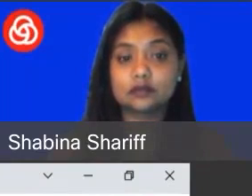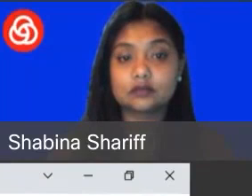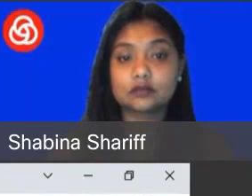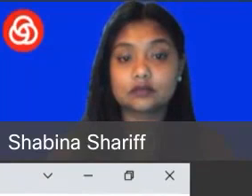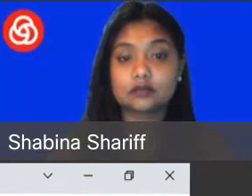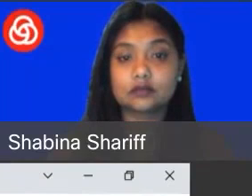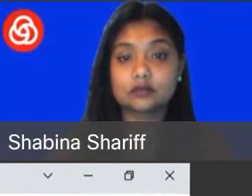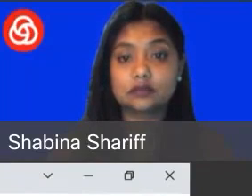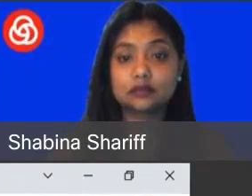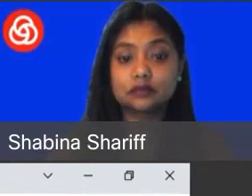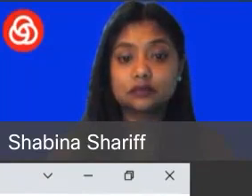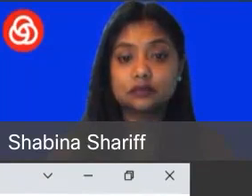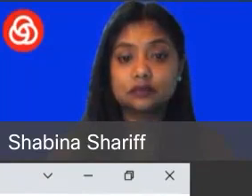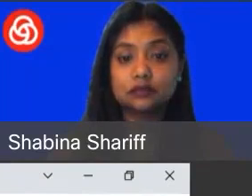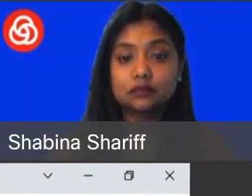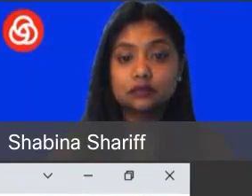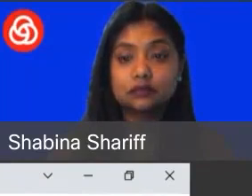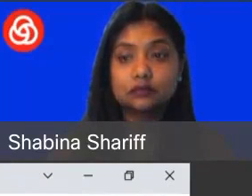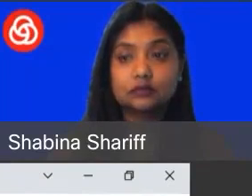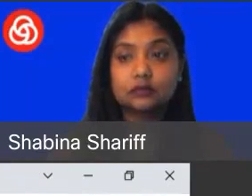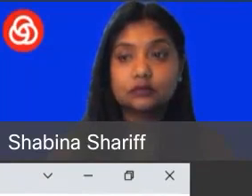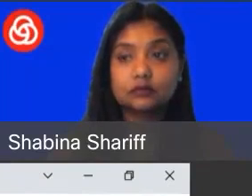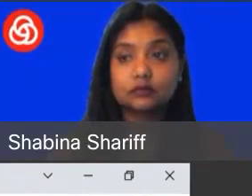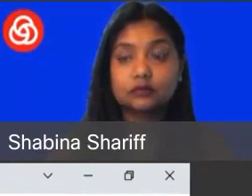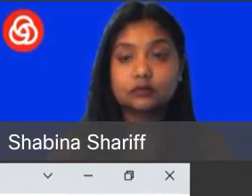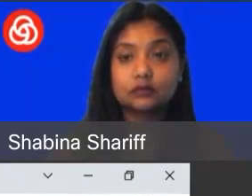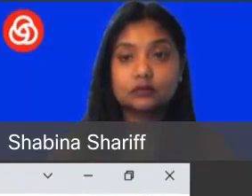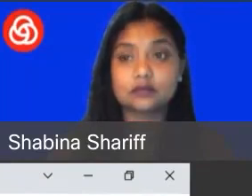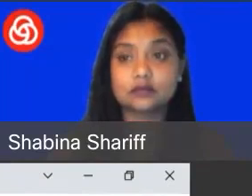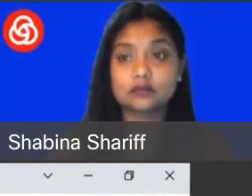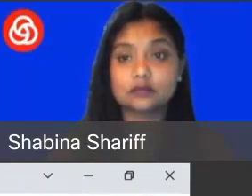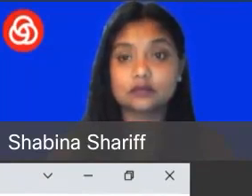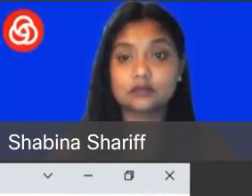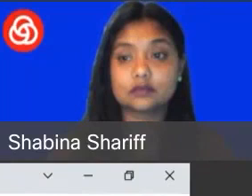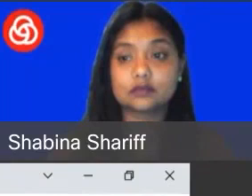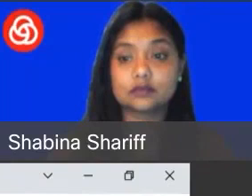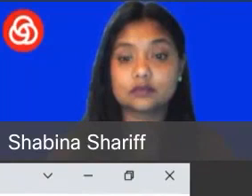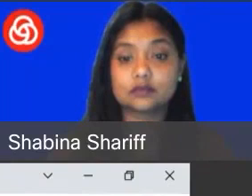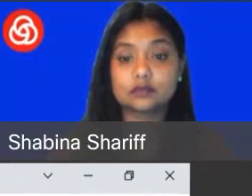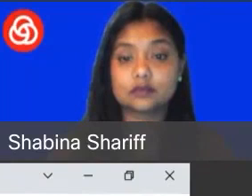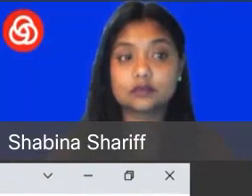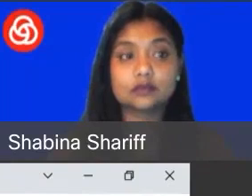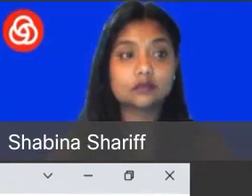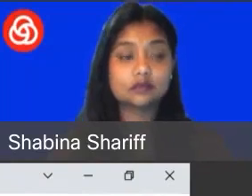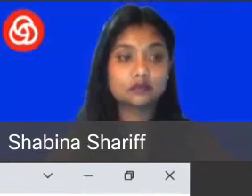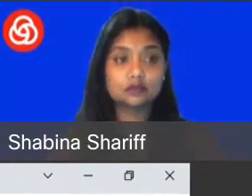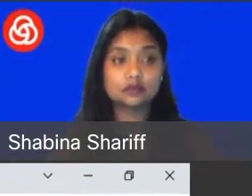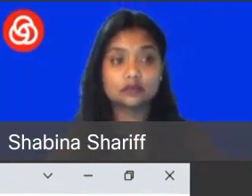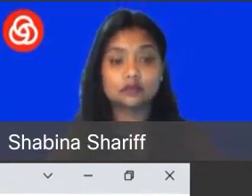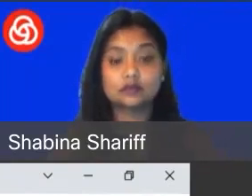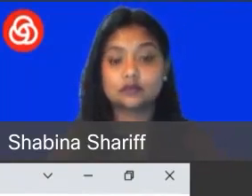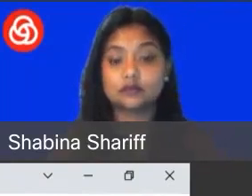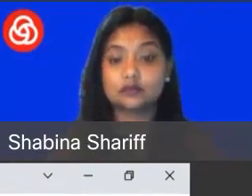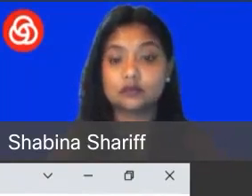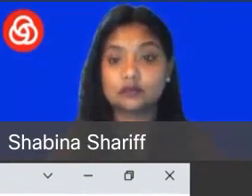to the drawing board, and that was our Line 80 Kane Troutdale Road. That one out in Troutdale is a proposal that we made to